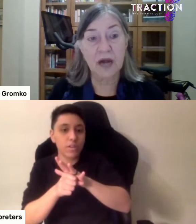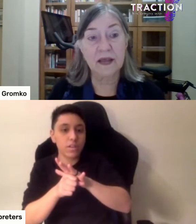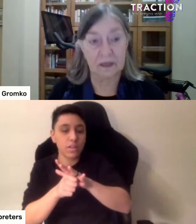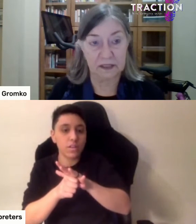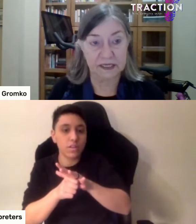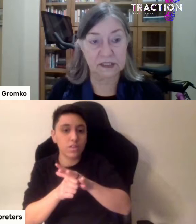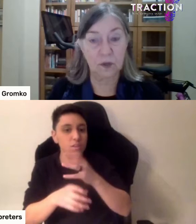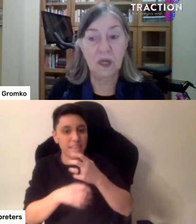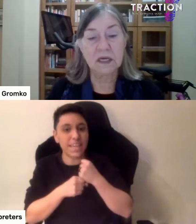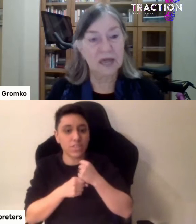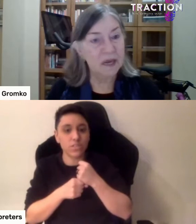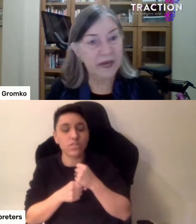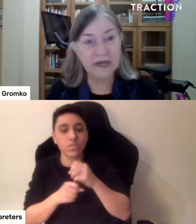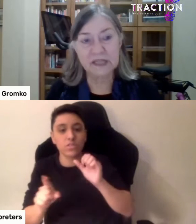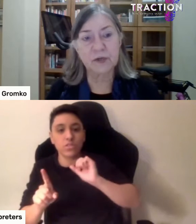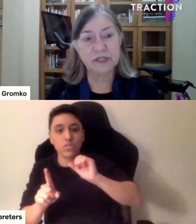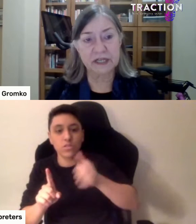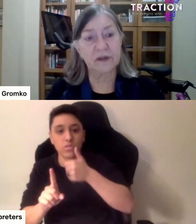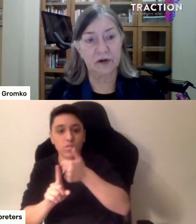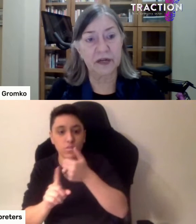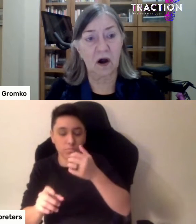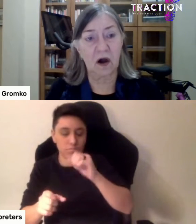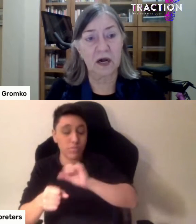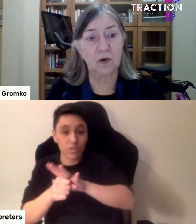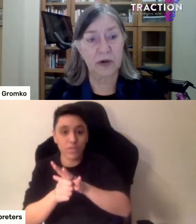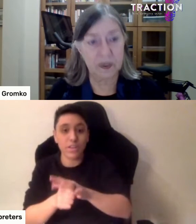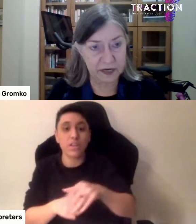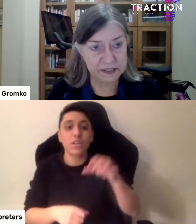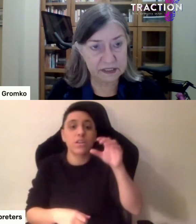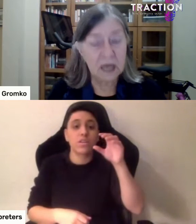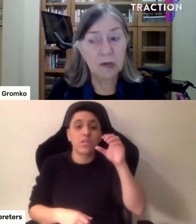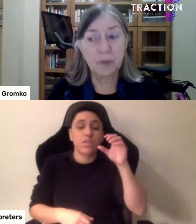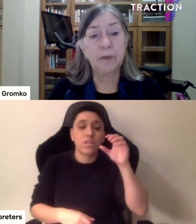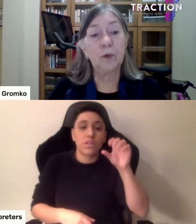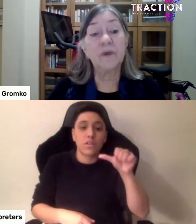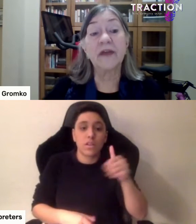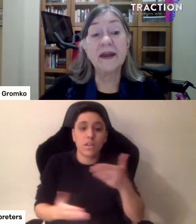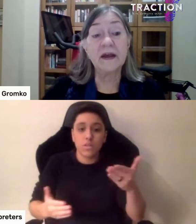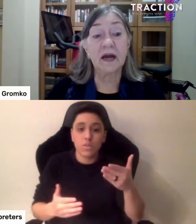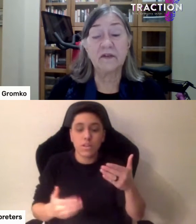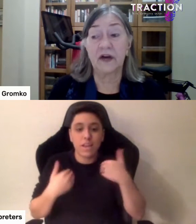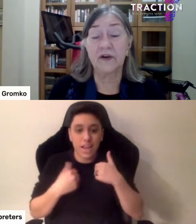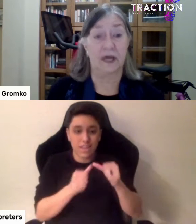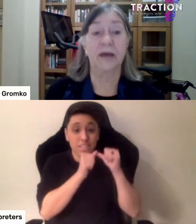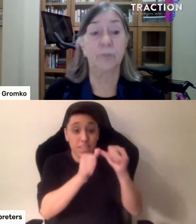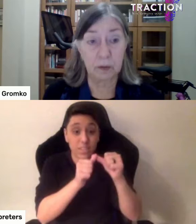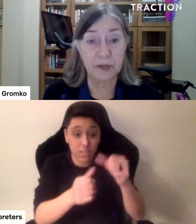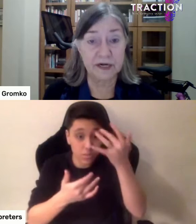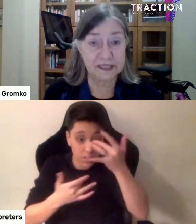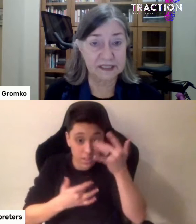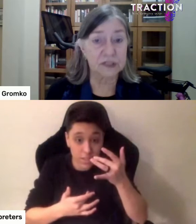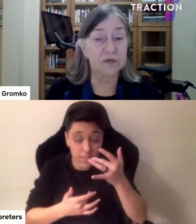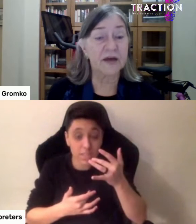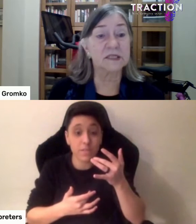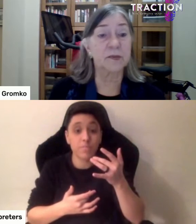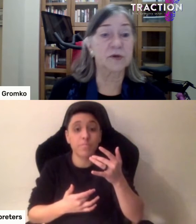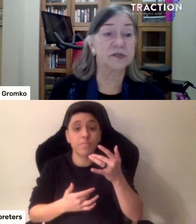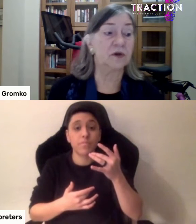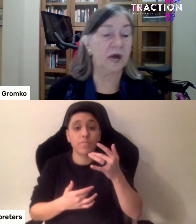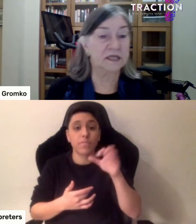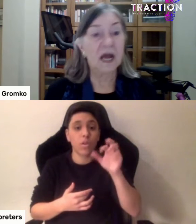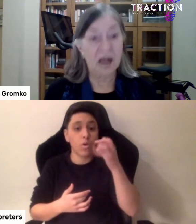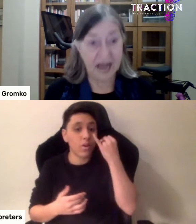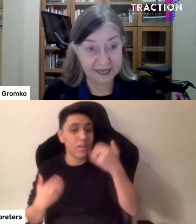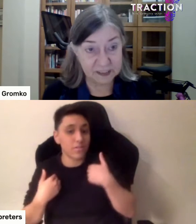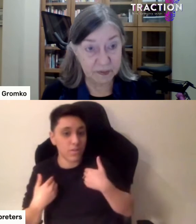with a chronic illness, so diabetics particularly are at great risk. People with any kind of underlying pulmonary disease. So that's the